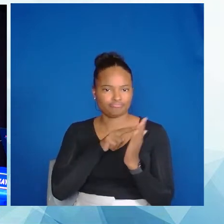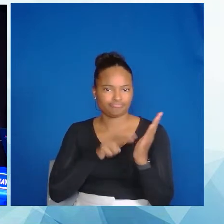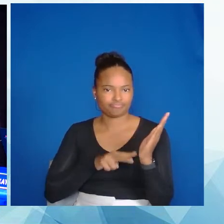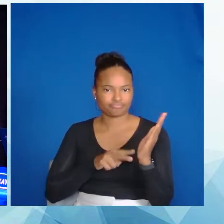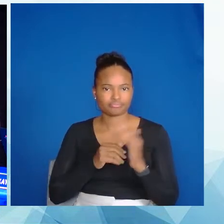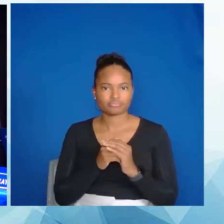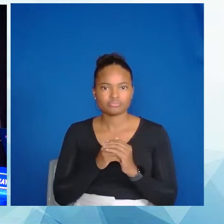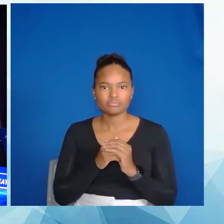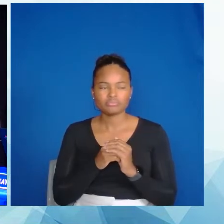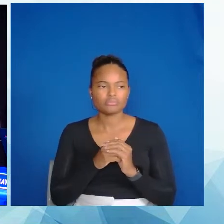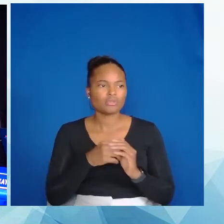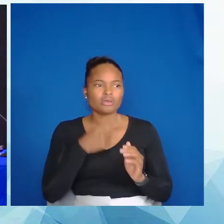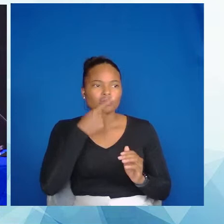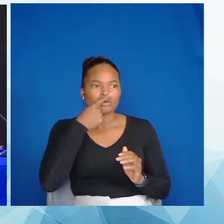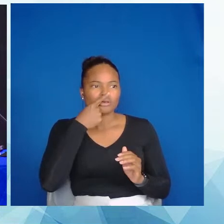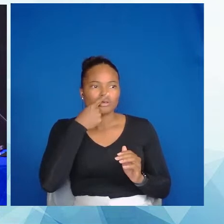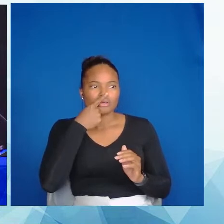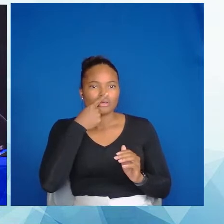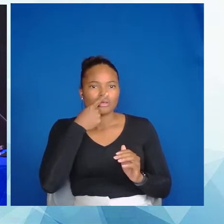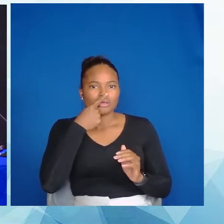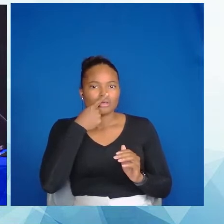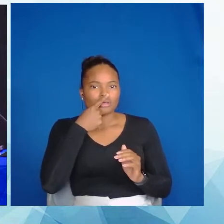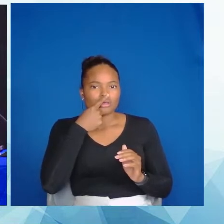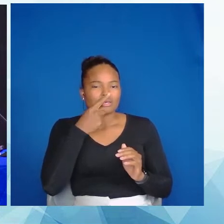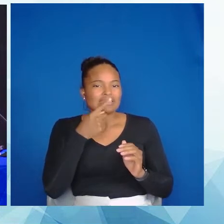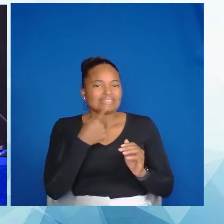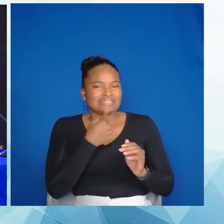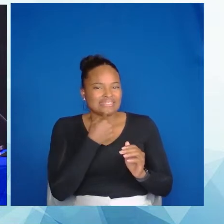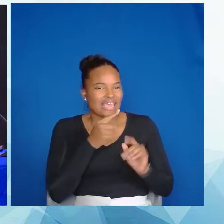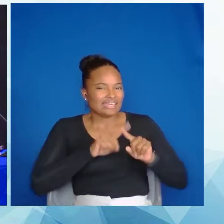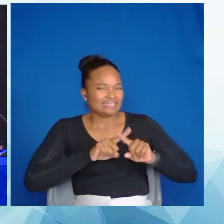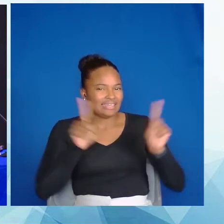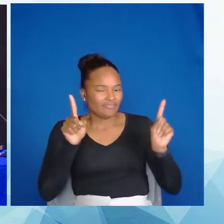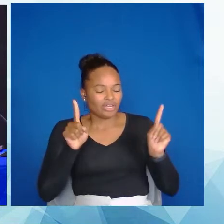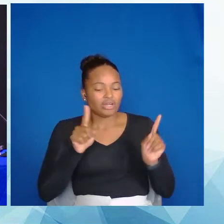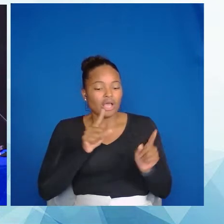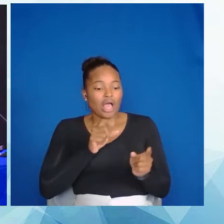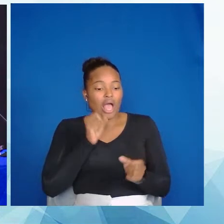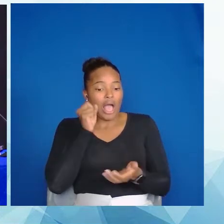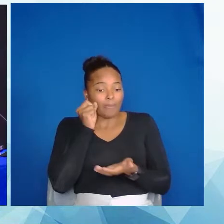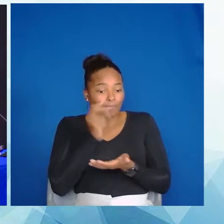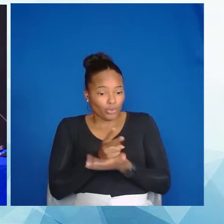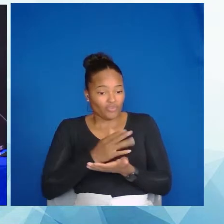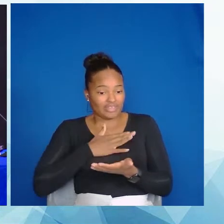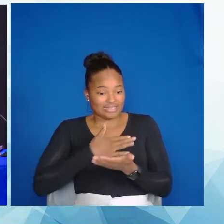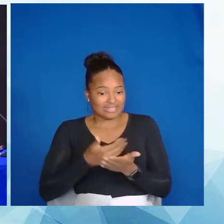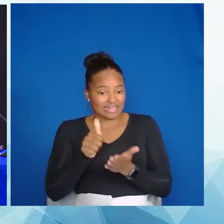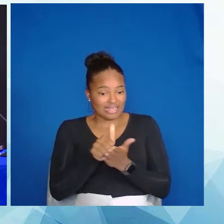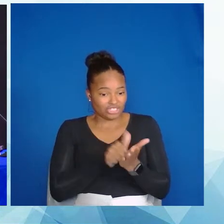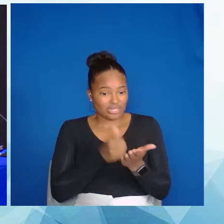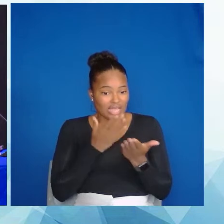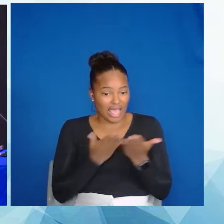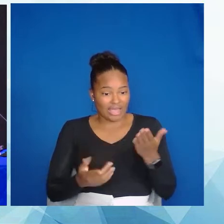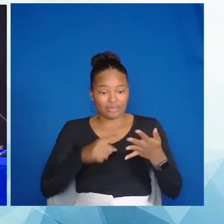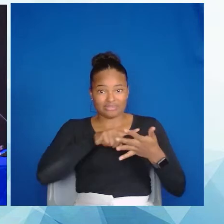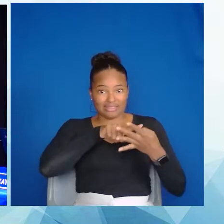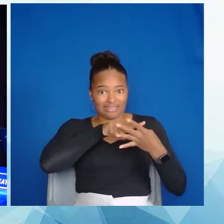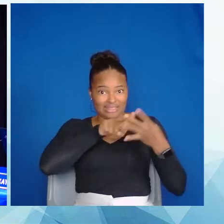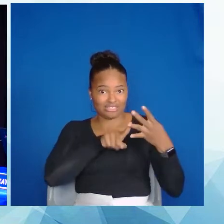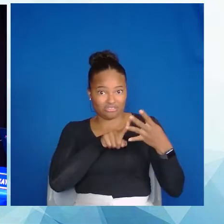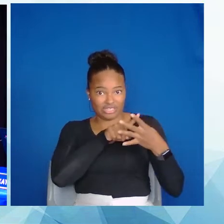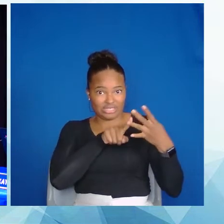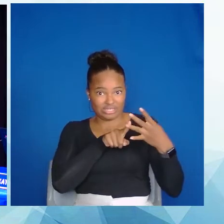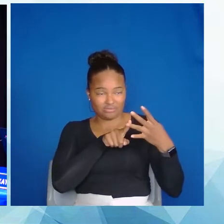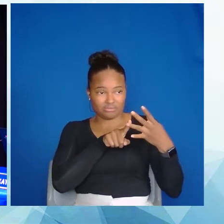Can you rephrase your motion to approve the consent agenda items that we are looking at?